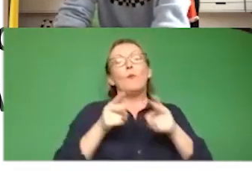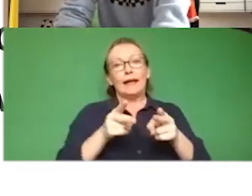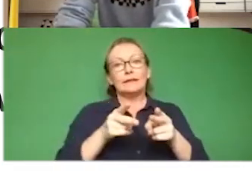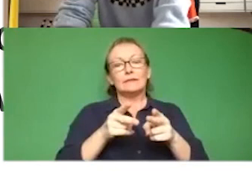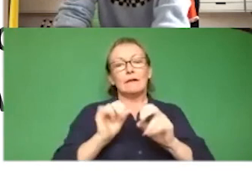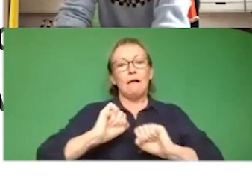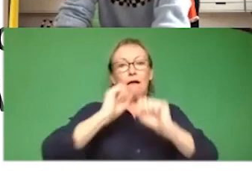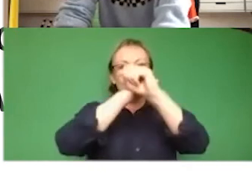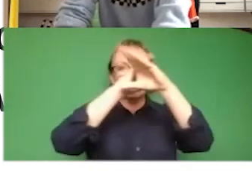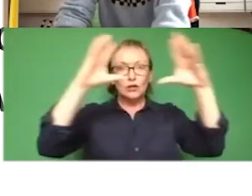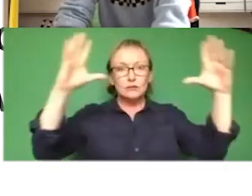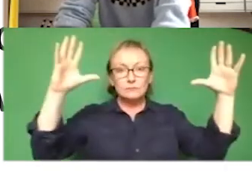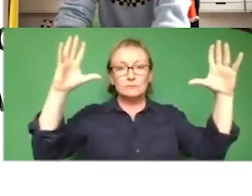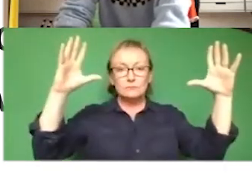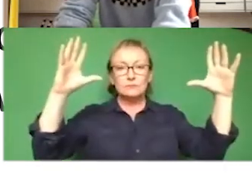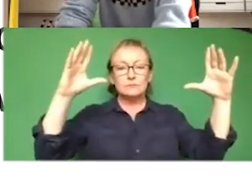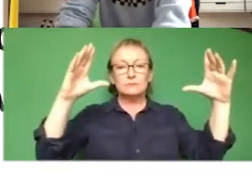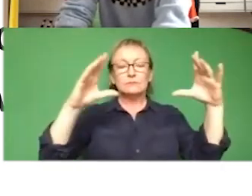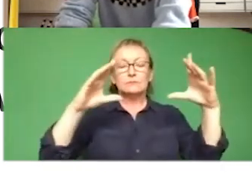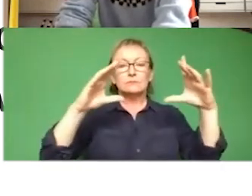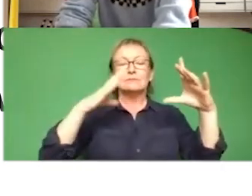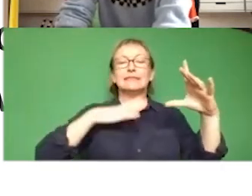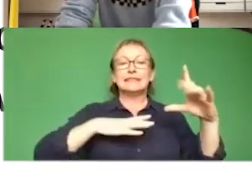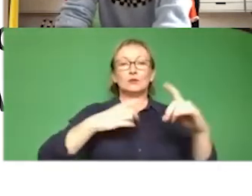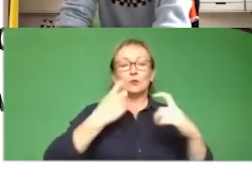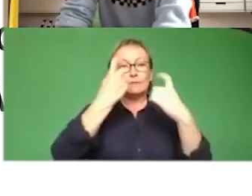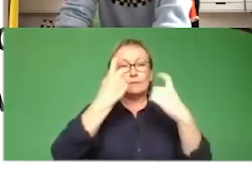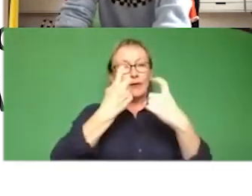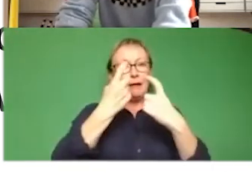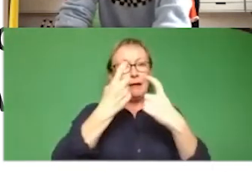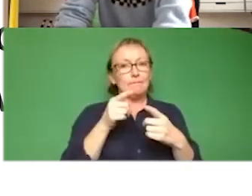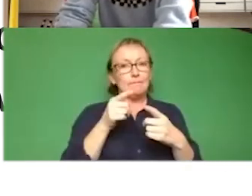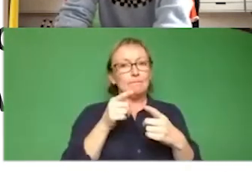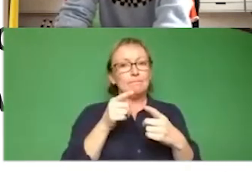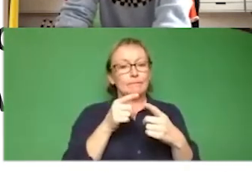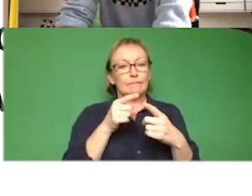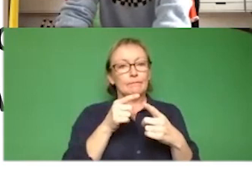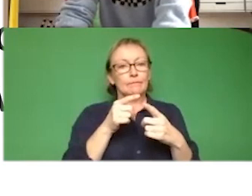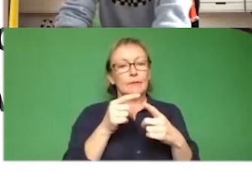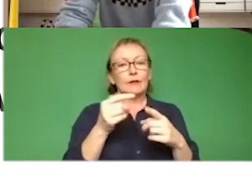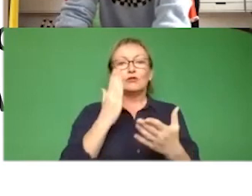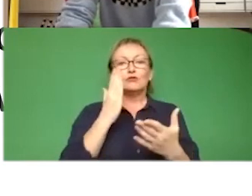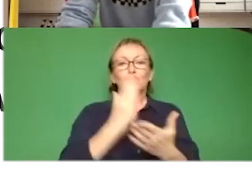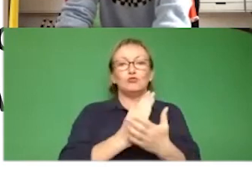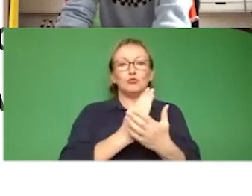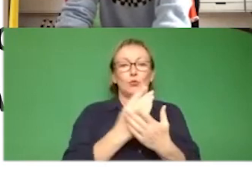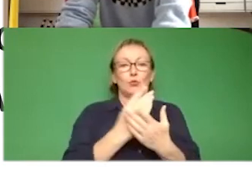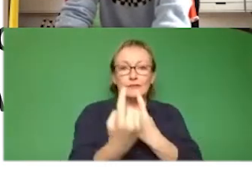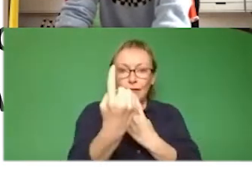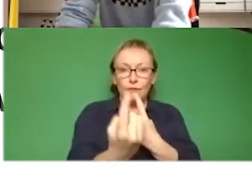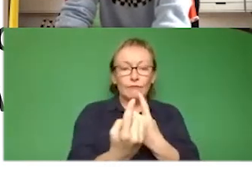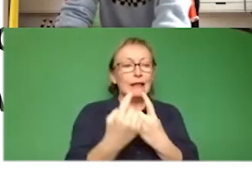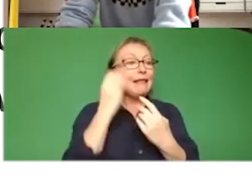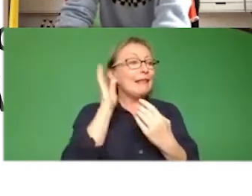know. And I think that's something we all need to keep in the foremost of our minds is to be true to yourself, you know, to always listen to yourself and to do it in